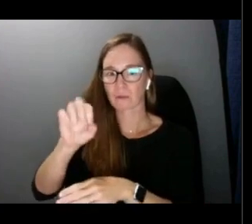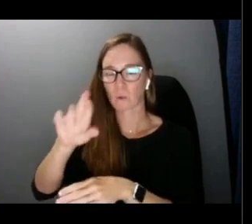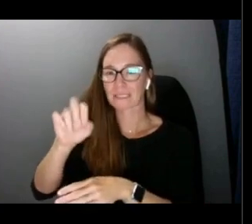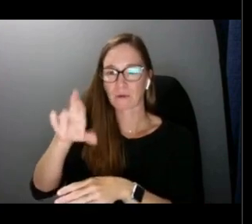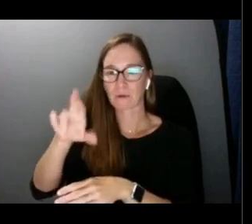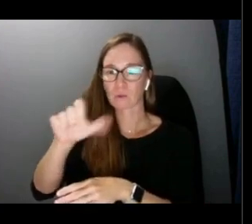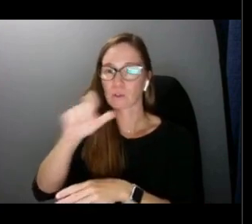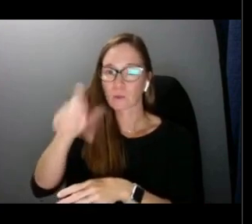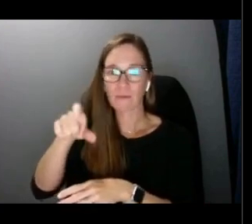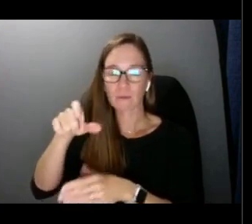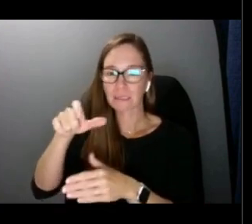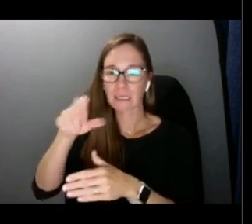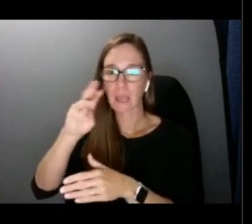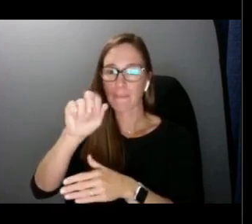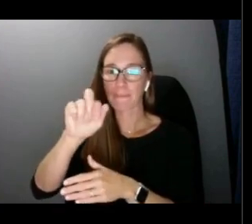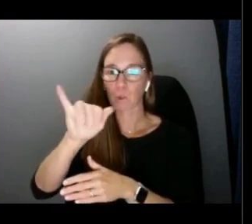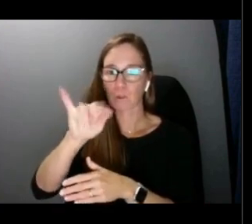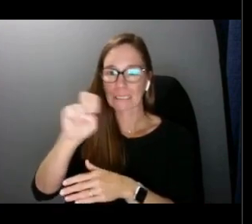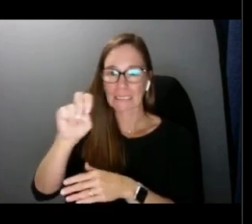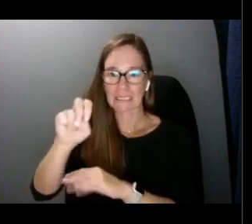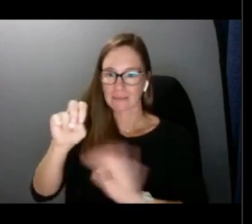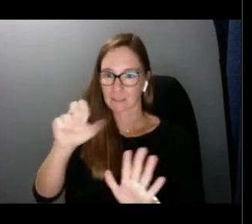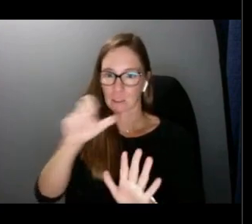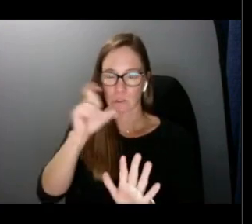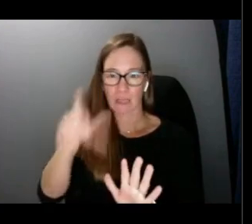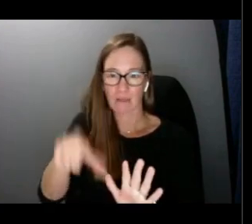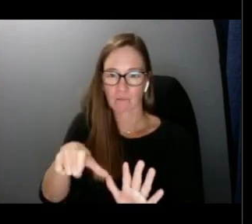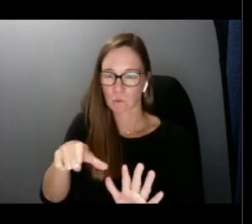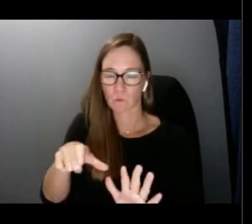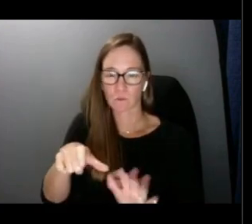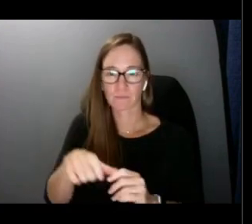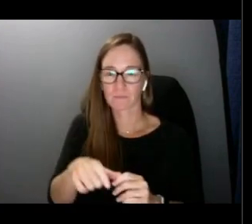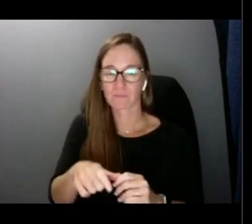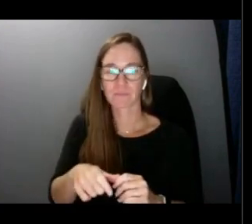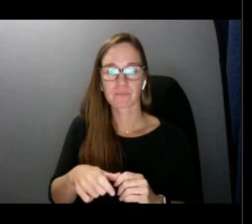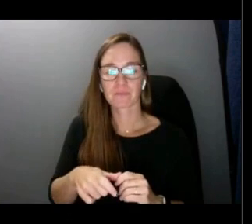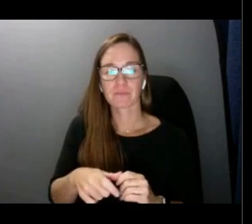not have to be marine. Um,